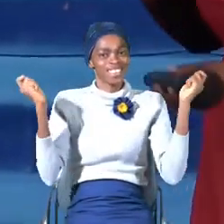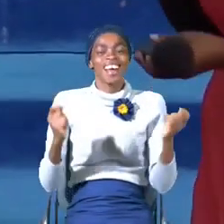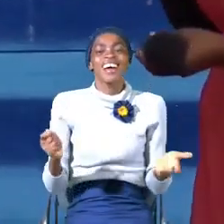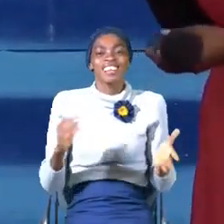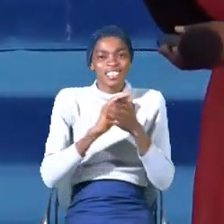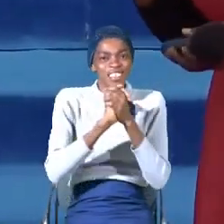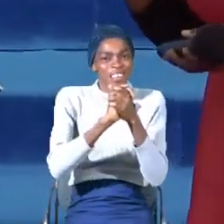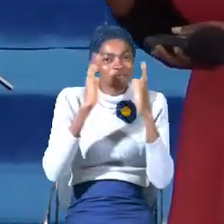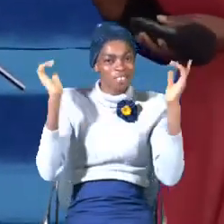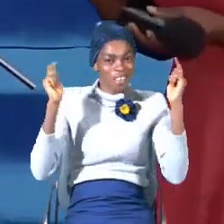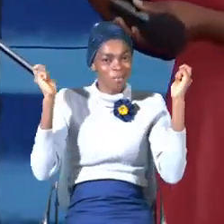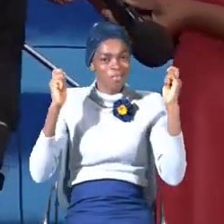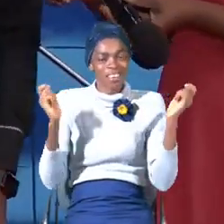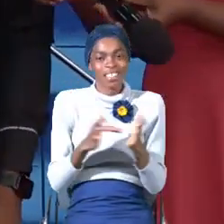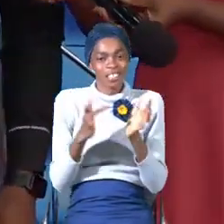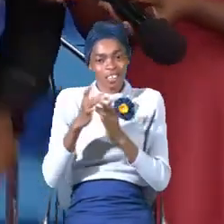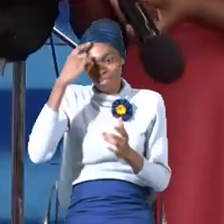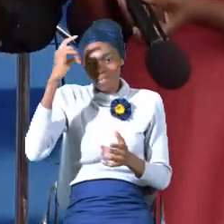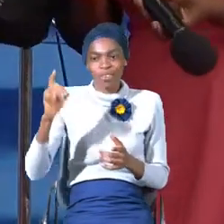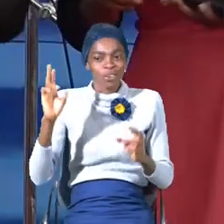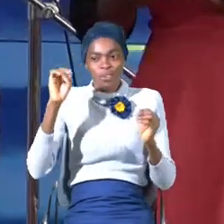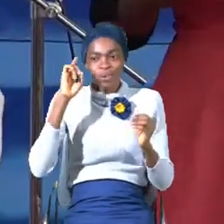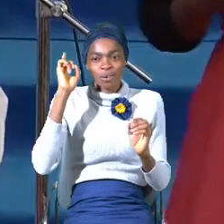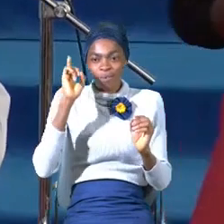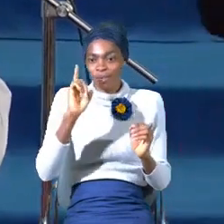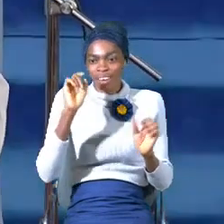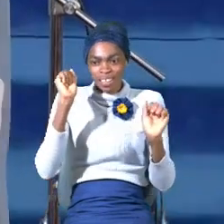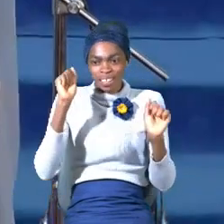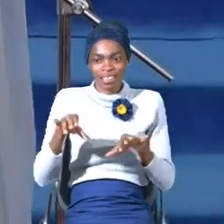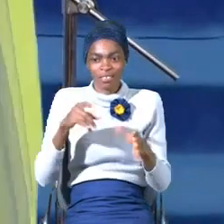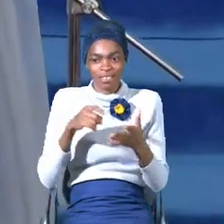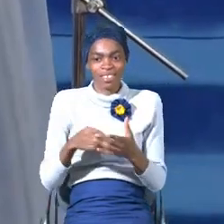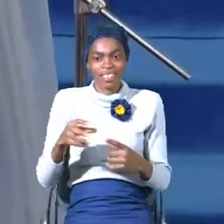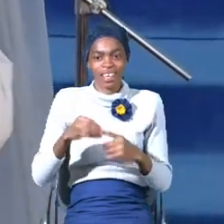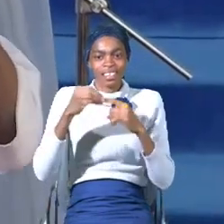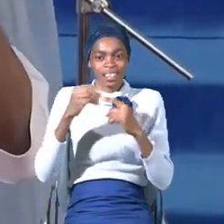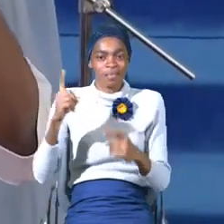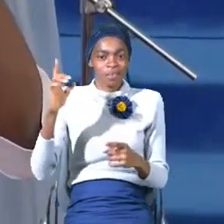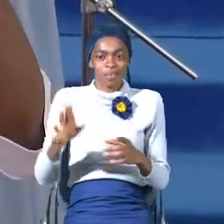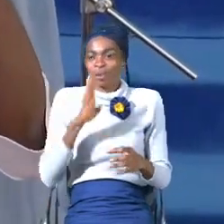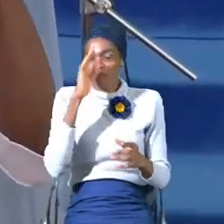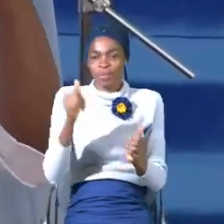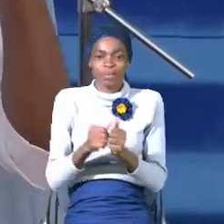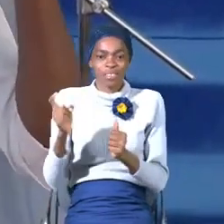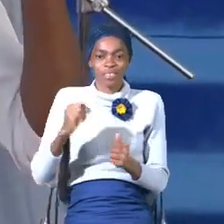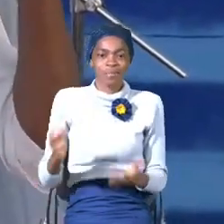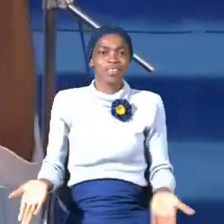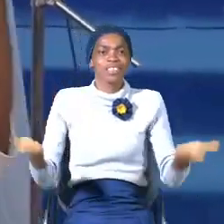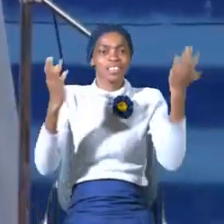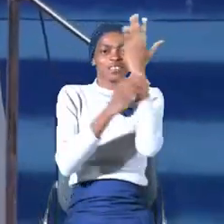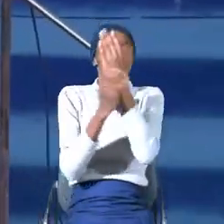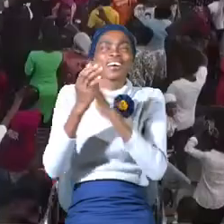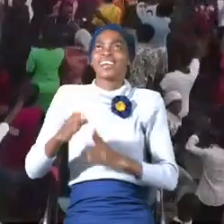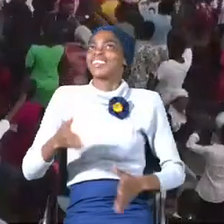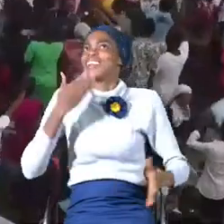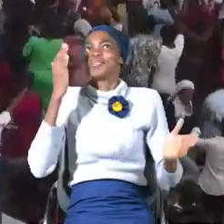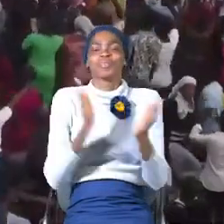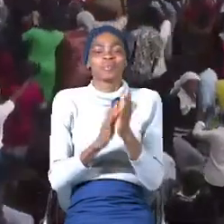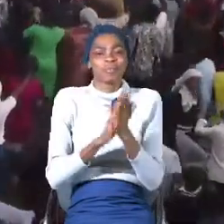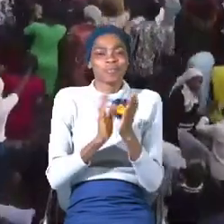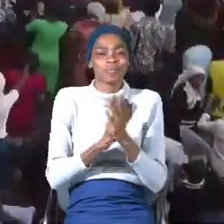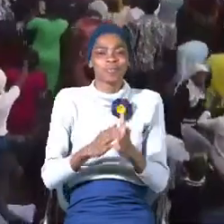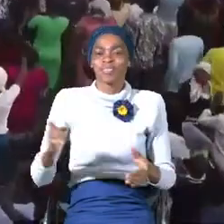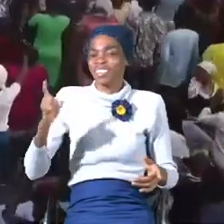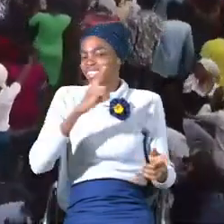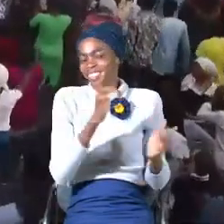do these things except God be with him. Would you lift your hands wherever you are and just say, thank you, Jesus.